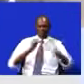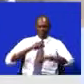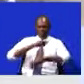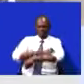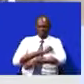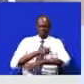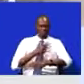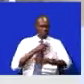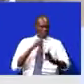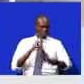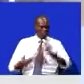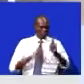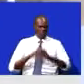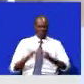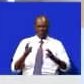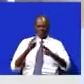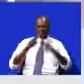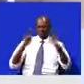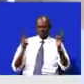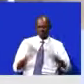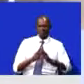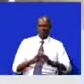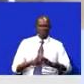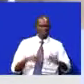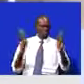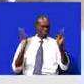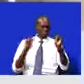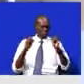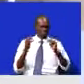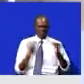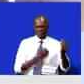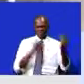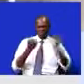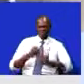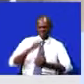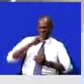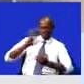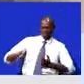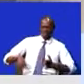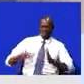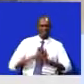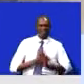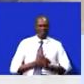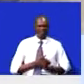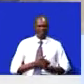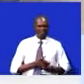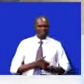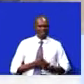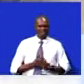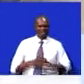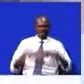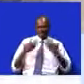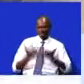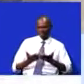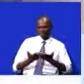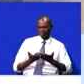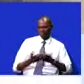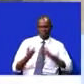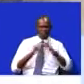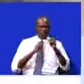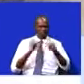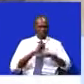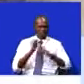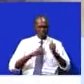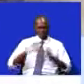The project mara no iluongo ni No Child Left Behind. Aparo ni ka koro kwa domesticate into